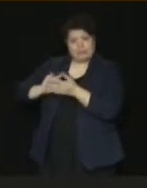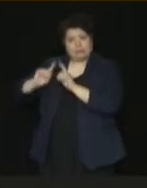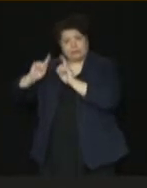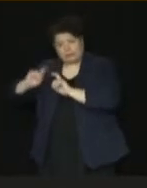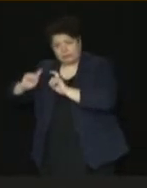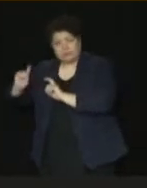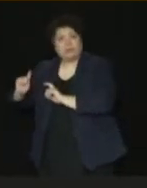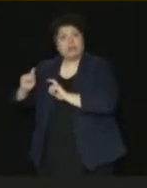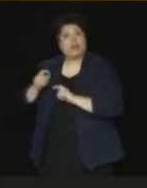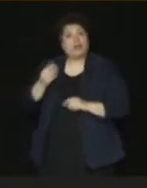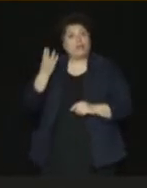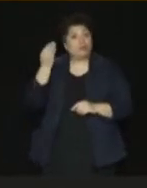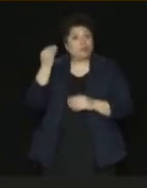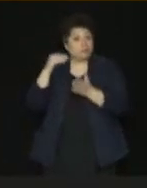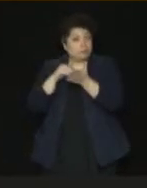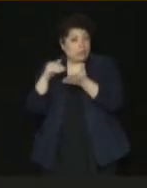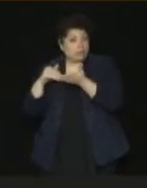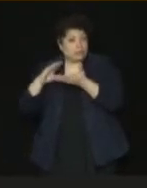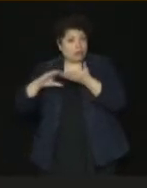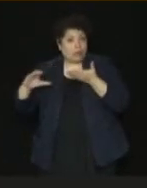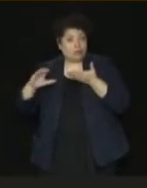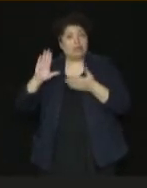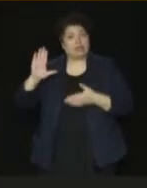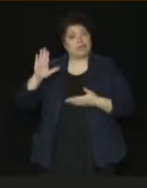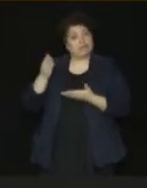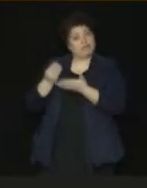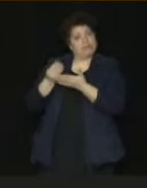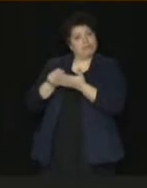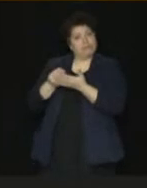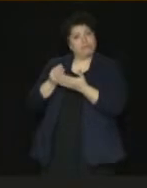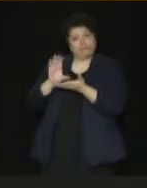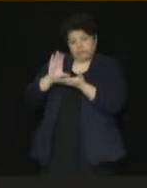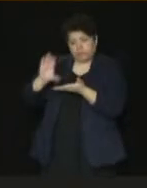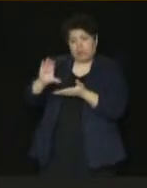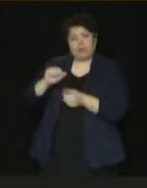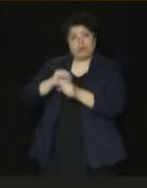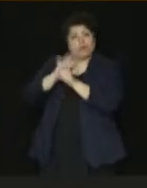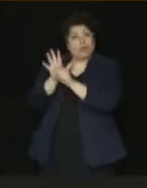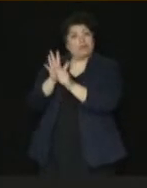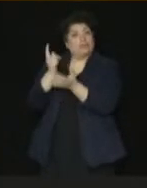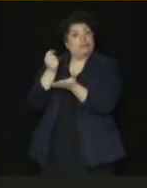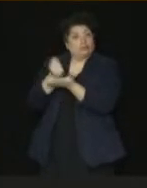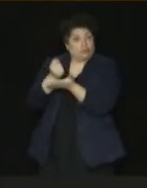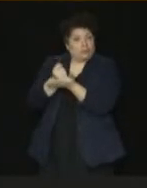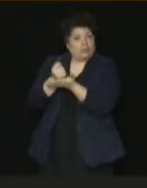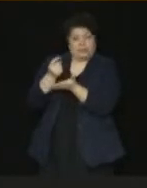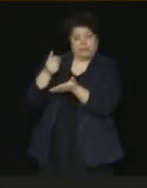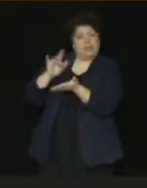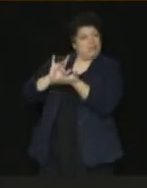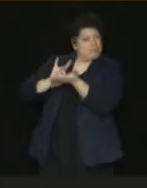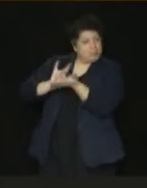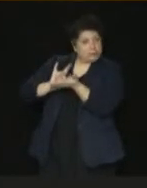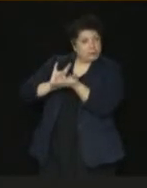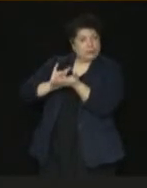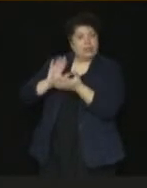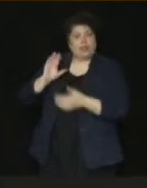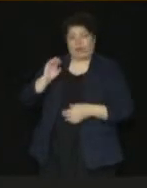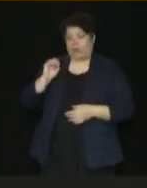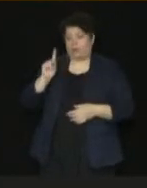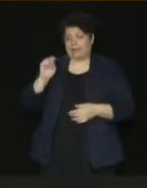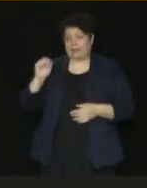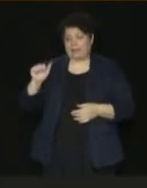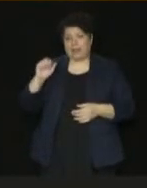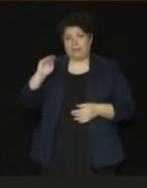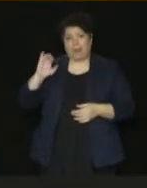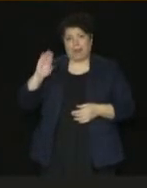allocated $14 million to the development of a COVID-19 treatment by Adessa Biotech